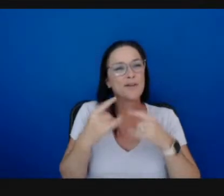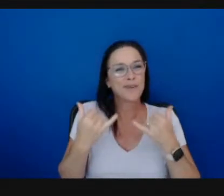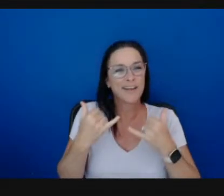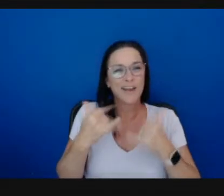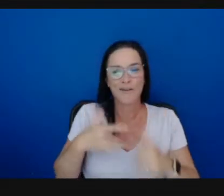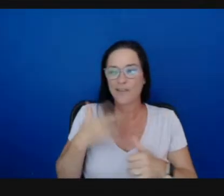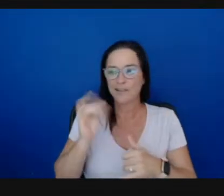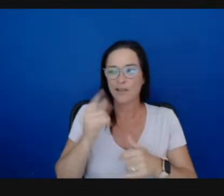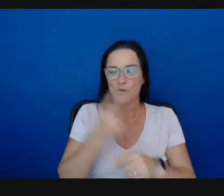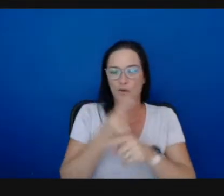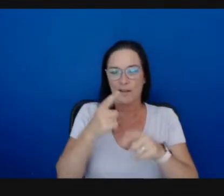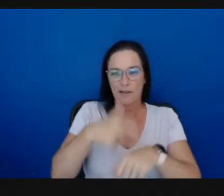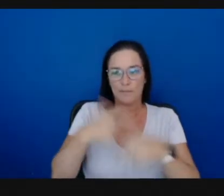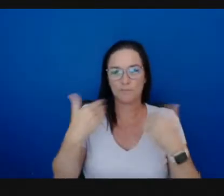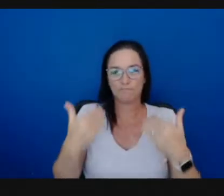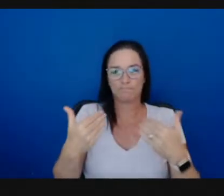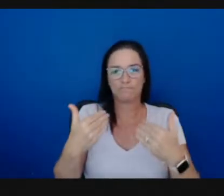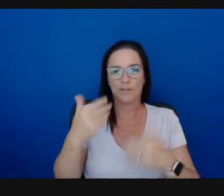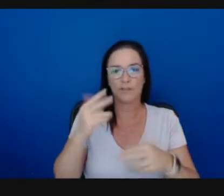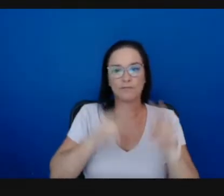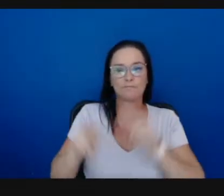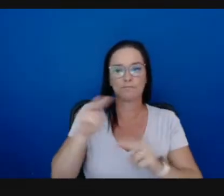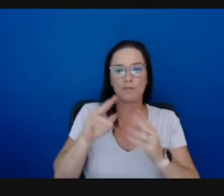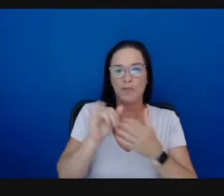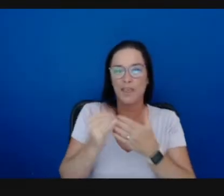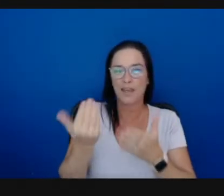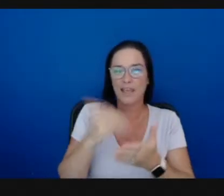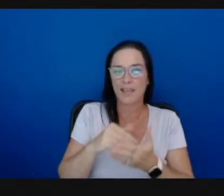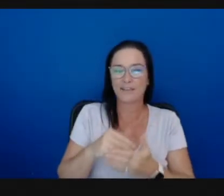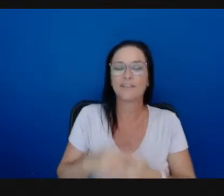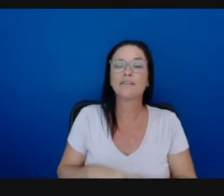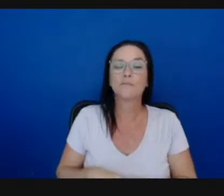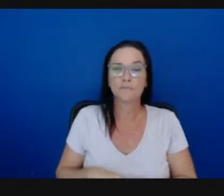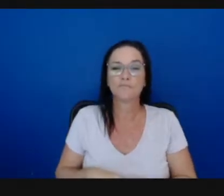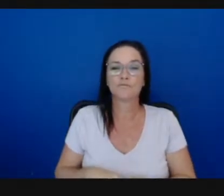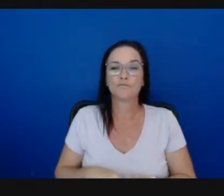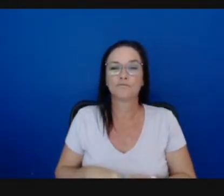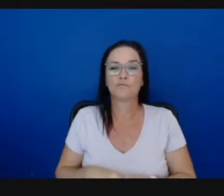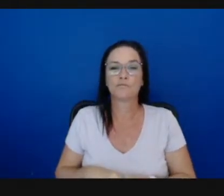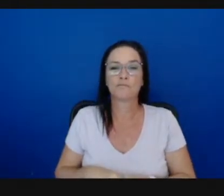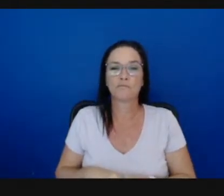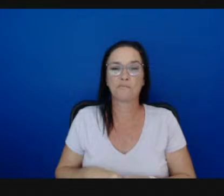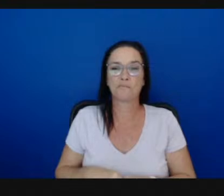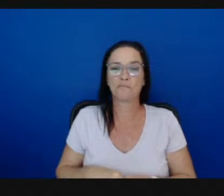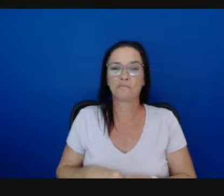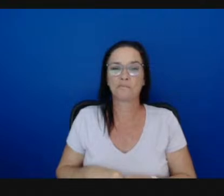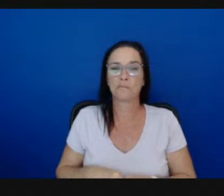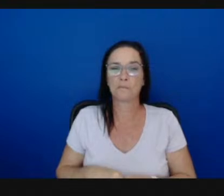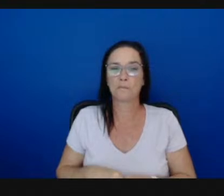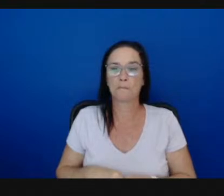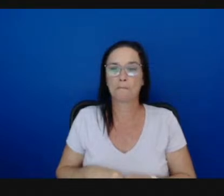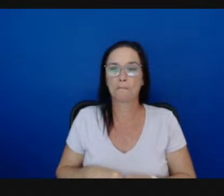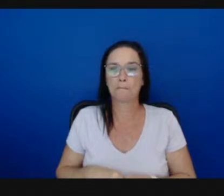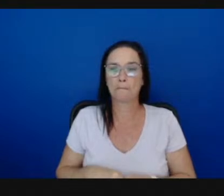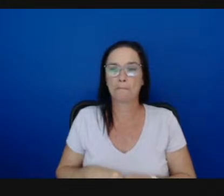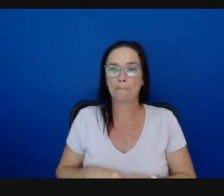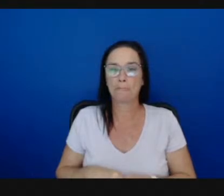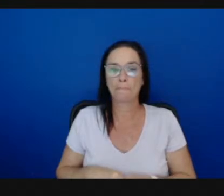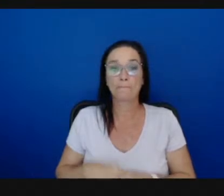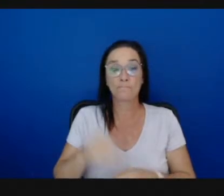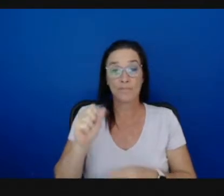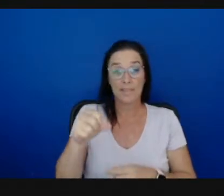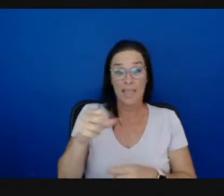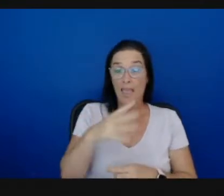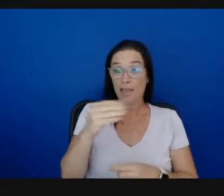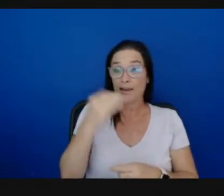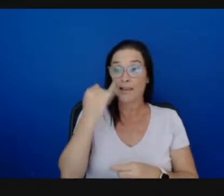years since that eruption. And we'll get into that at the end of our update here. Yeah, and if